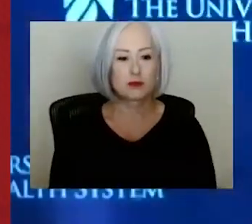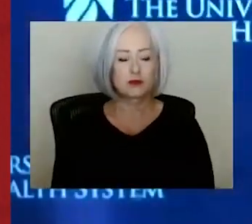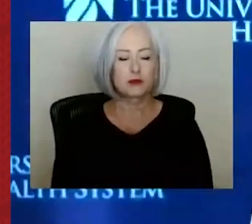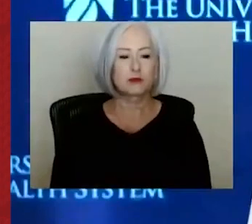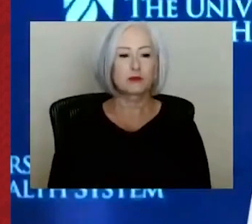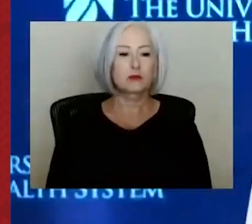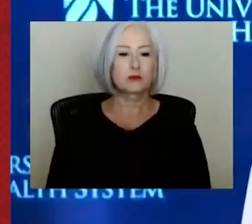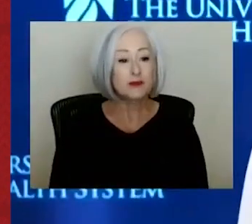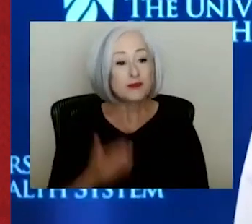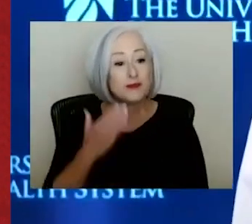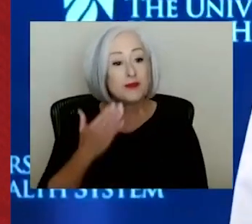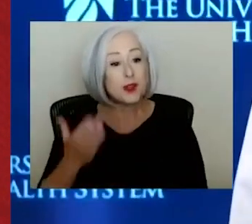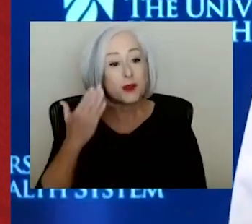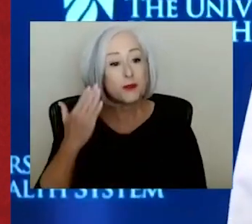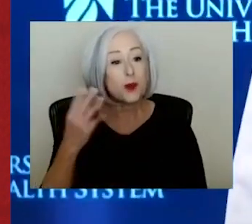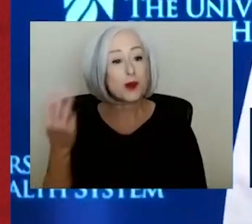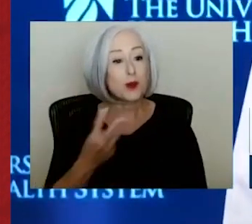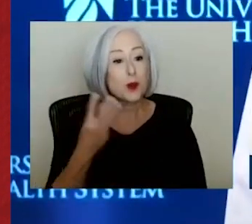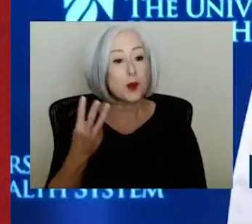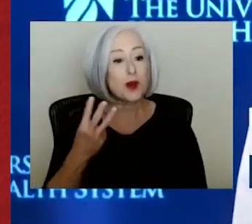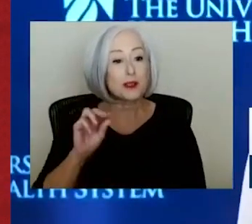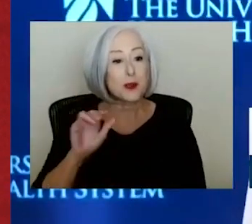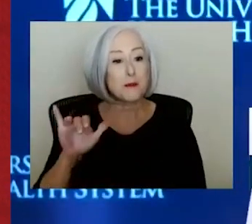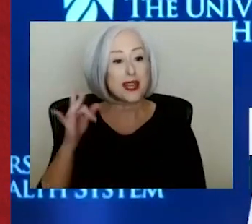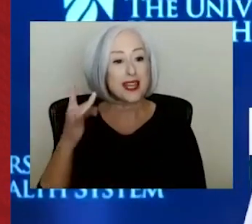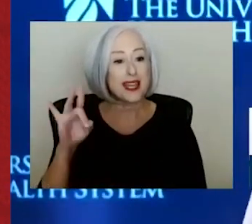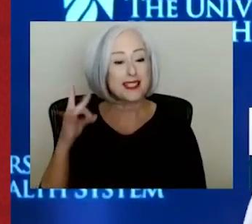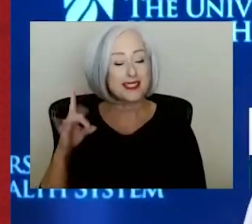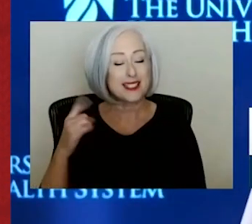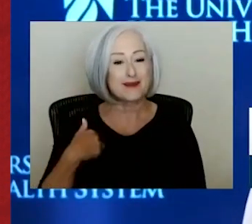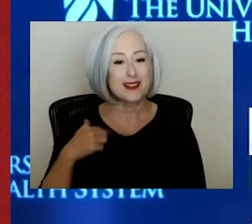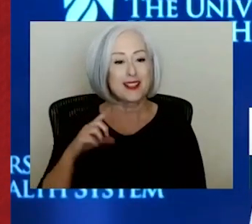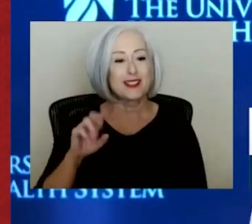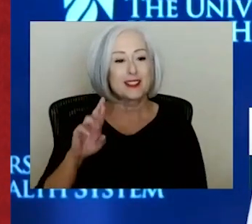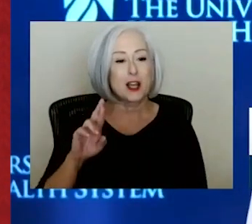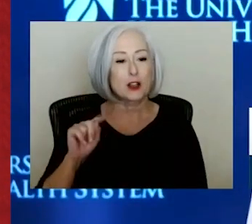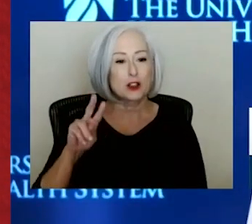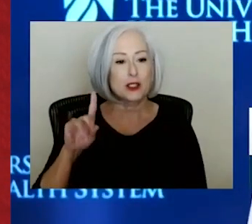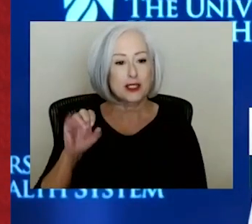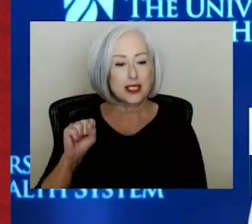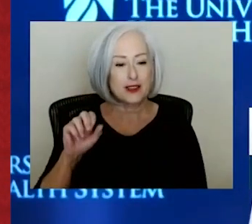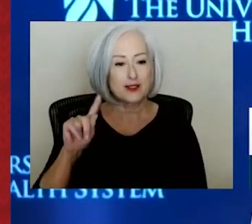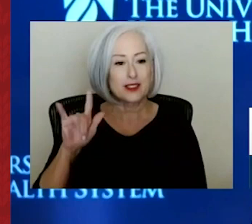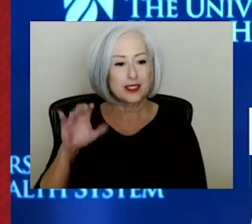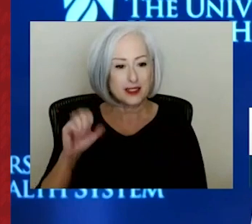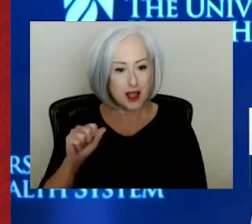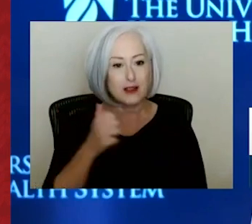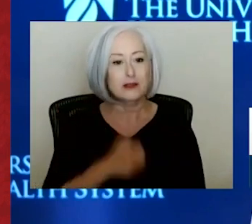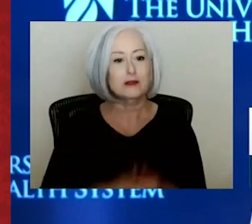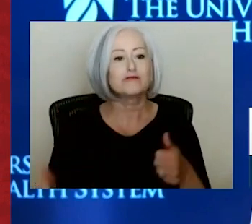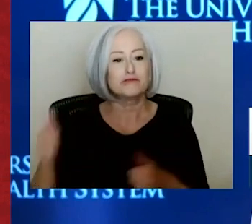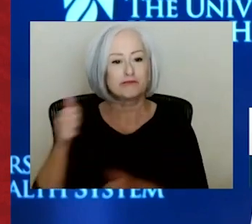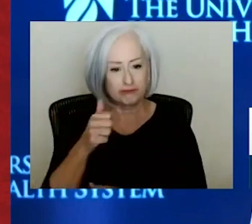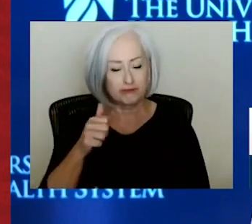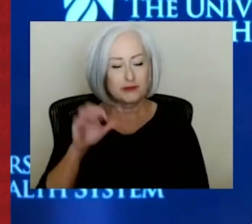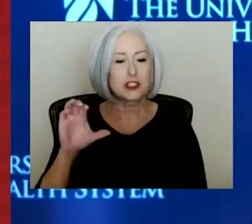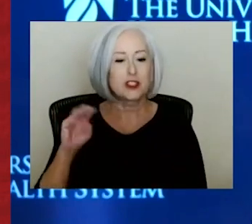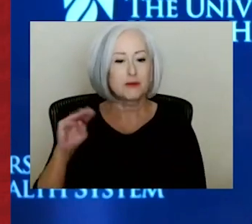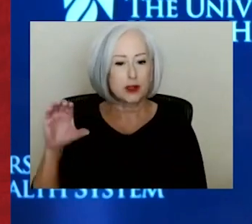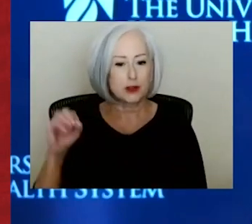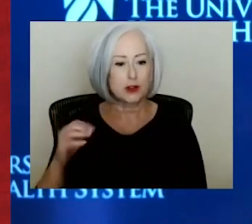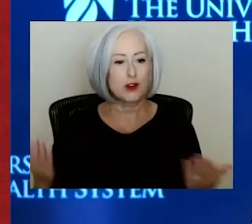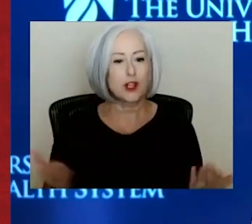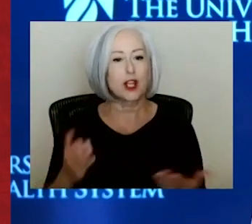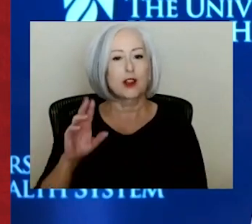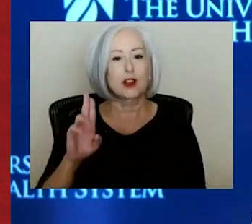Good morning. It's Wednesday, May the 18th, and I'm Dr. Steve Stites, Chief Medical Officer here at the University of Kansas Health System. Welcome to Open Mics with